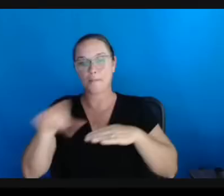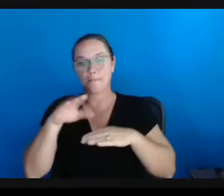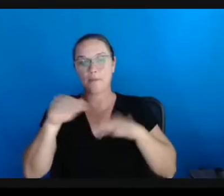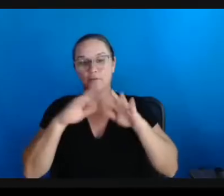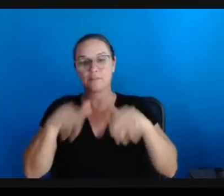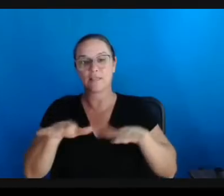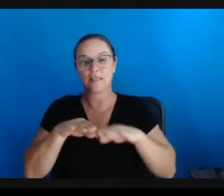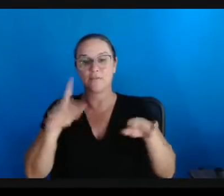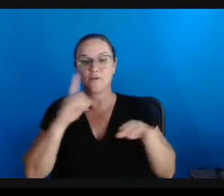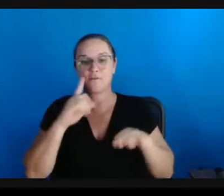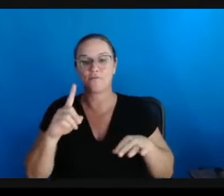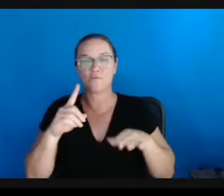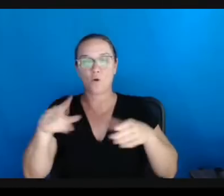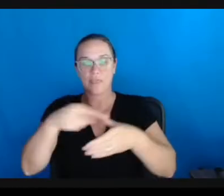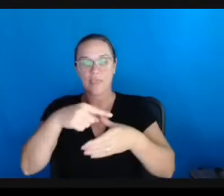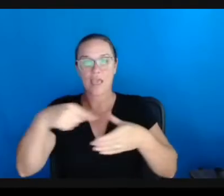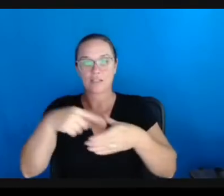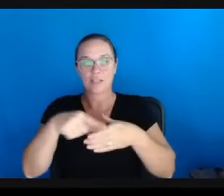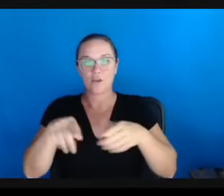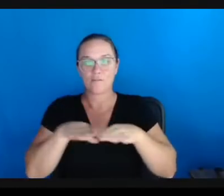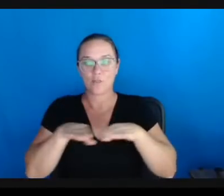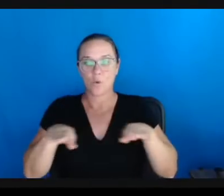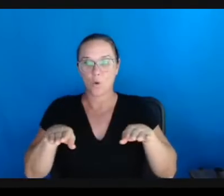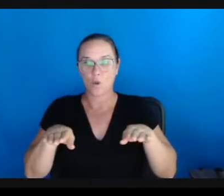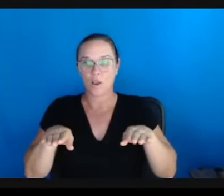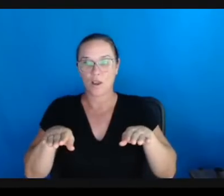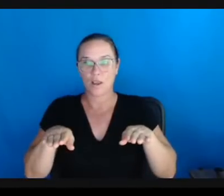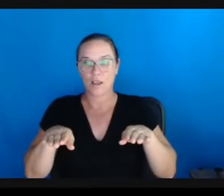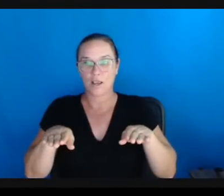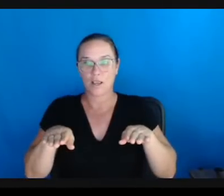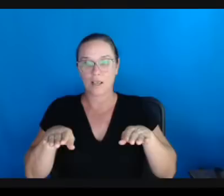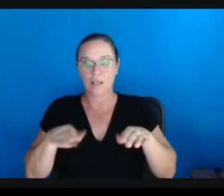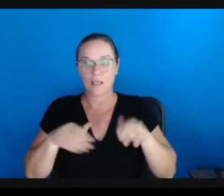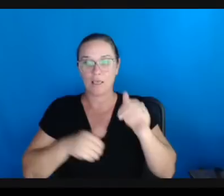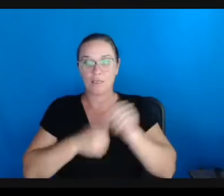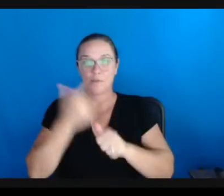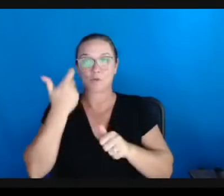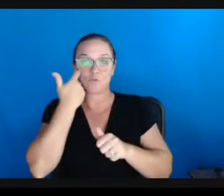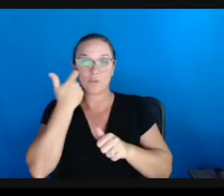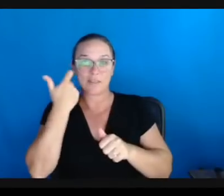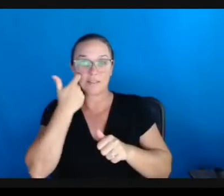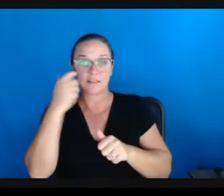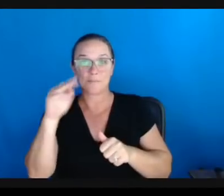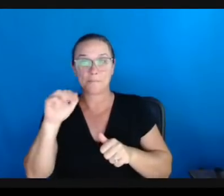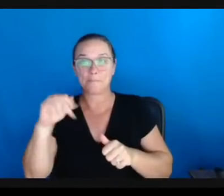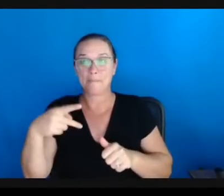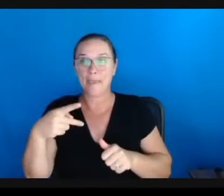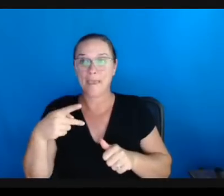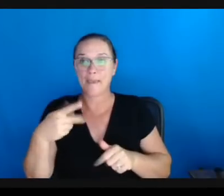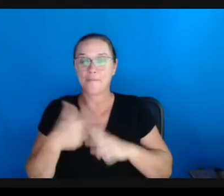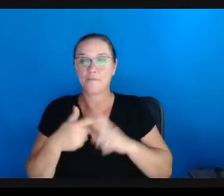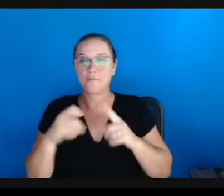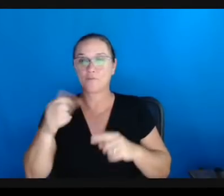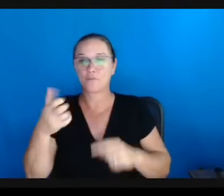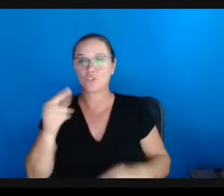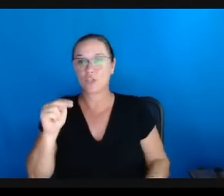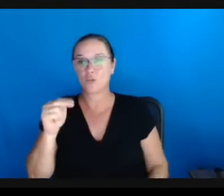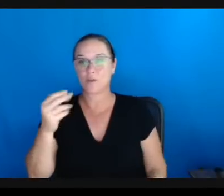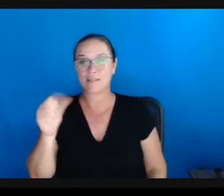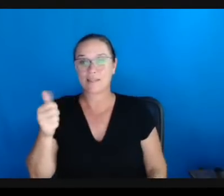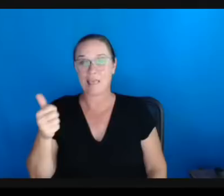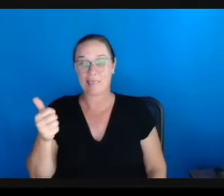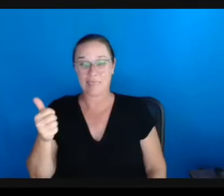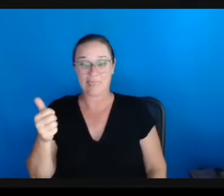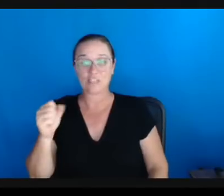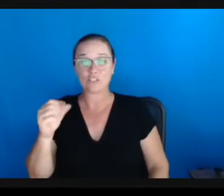floor? All right. Here is the most recent map we have from January 10th, actually. So it's a